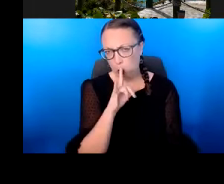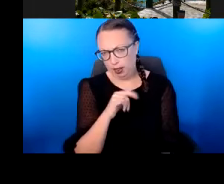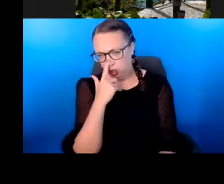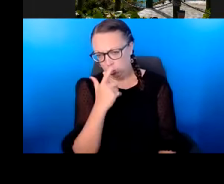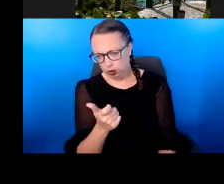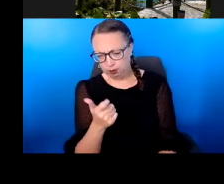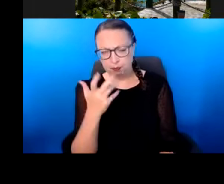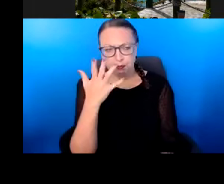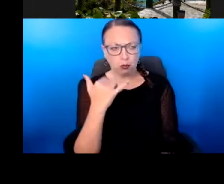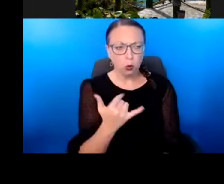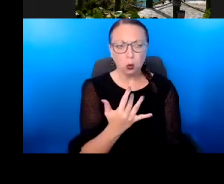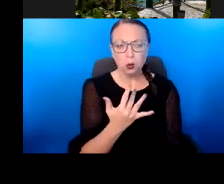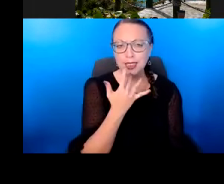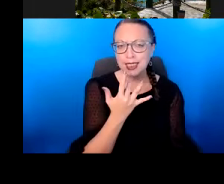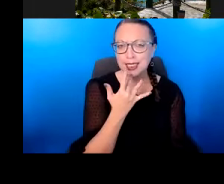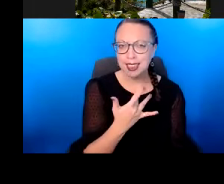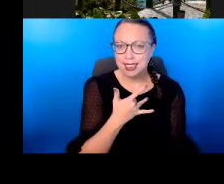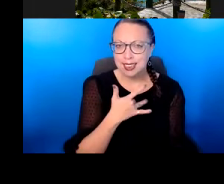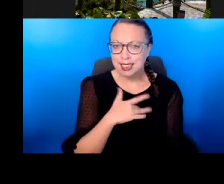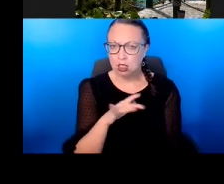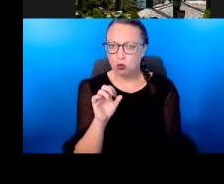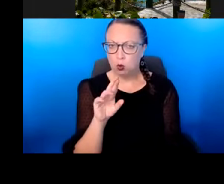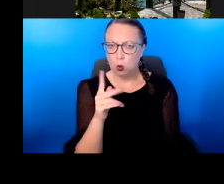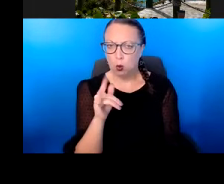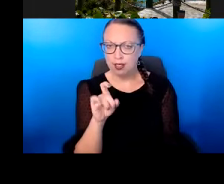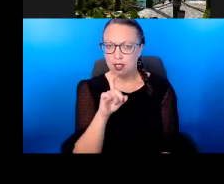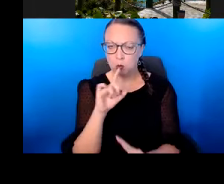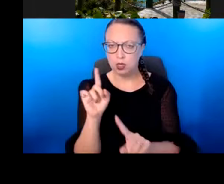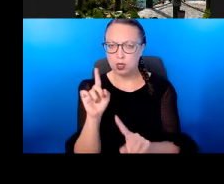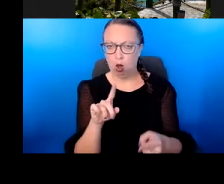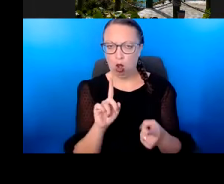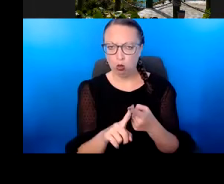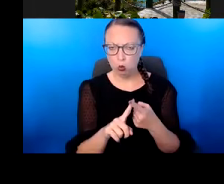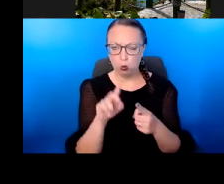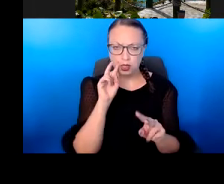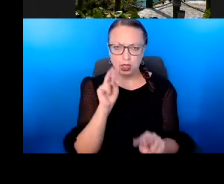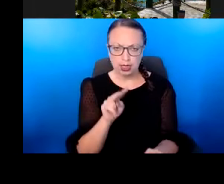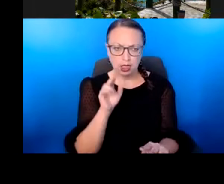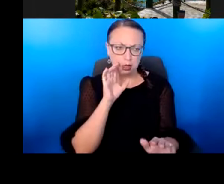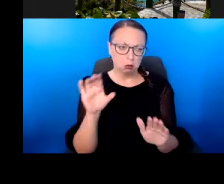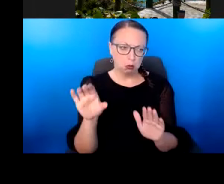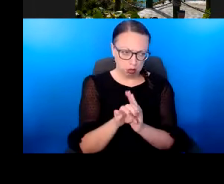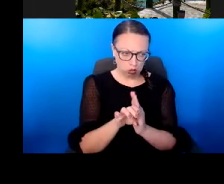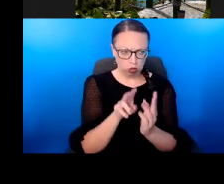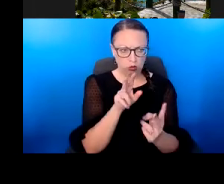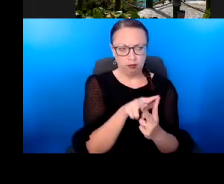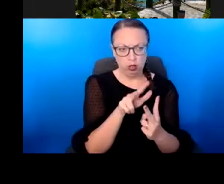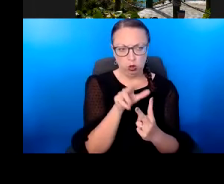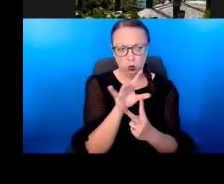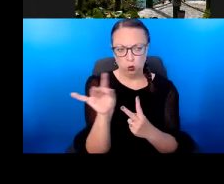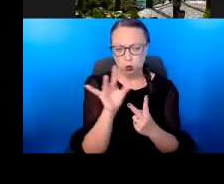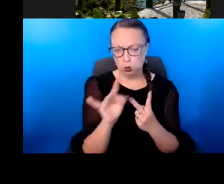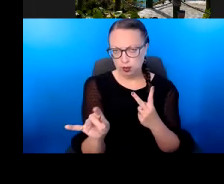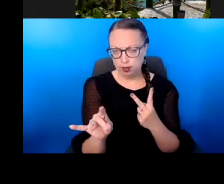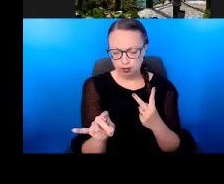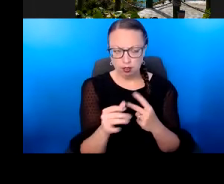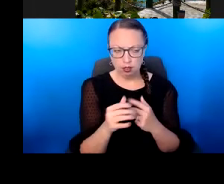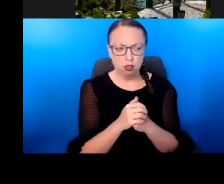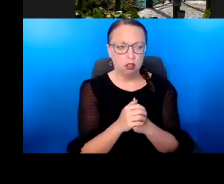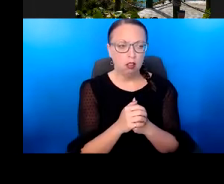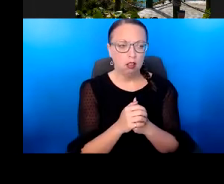why does taste-sensitive cortex respond to viewing pictures? And as I just told you, these are the 2 choices.